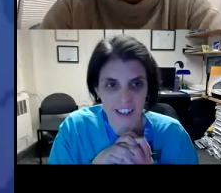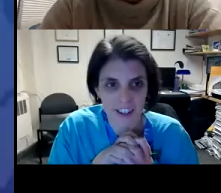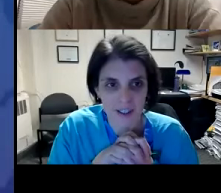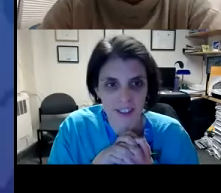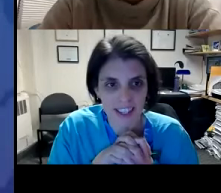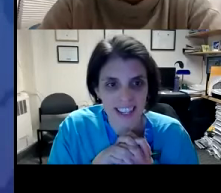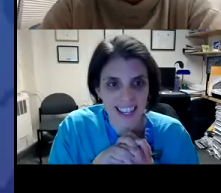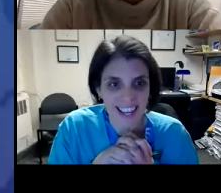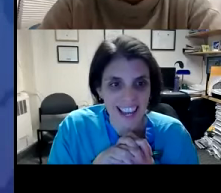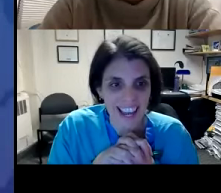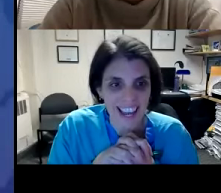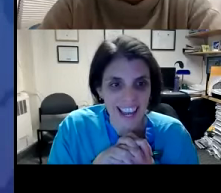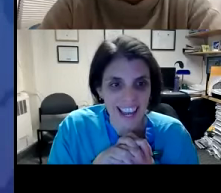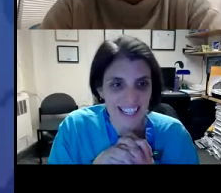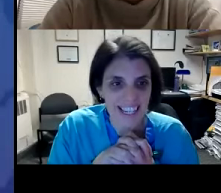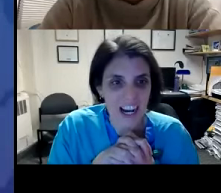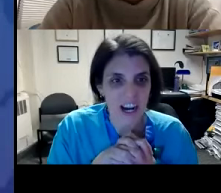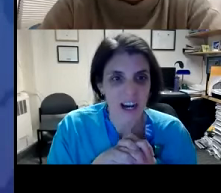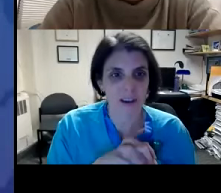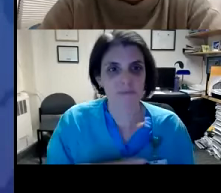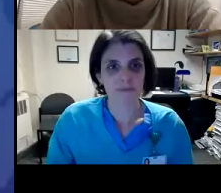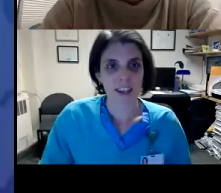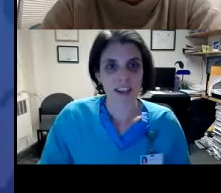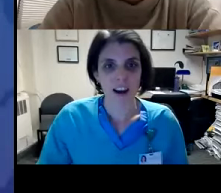tech issues. And